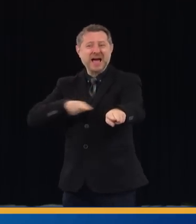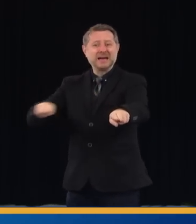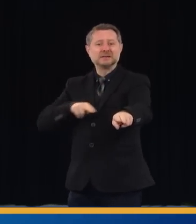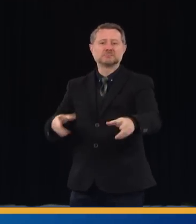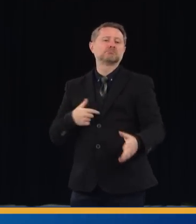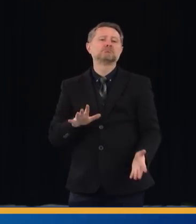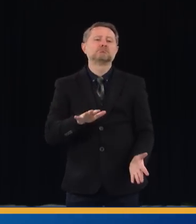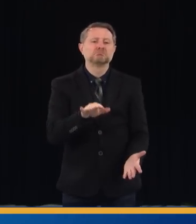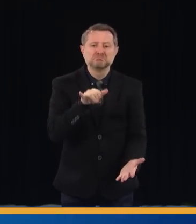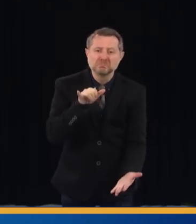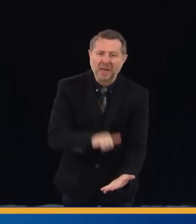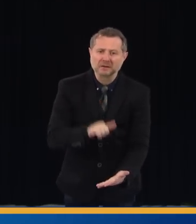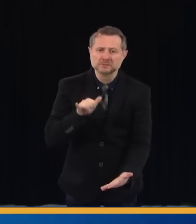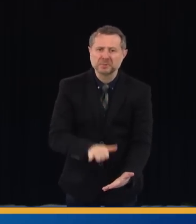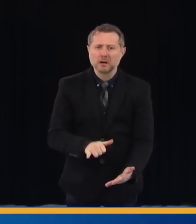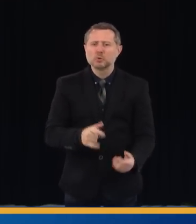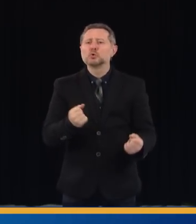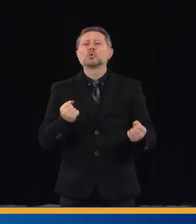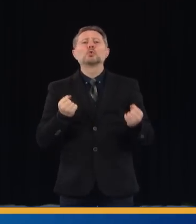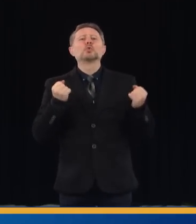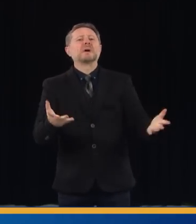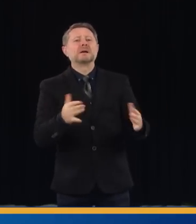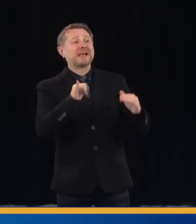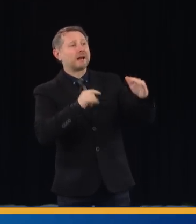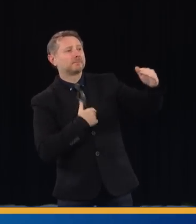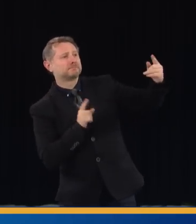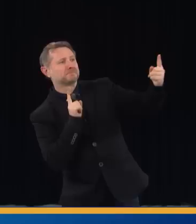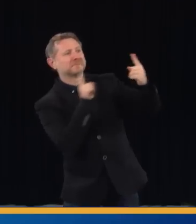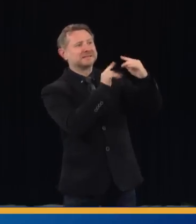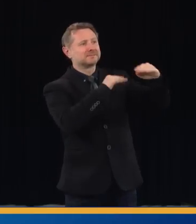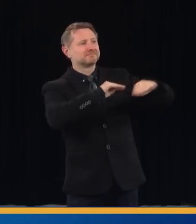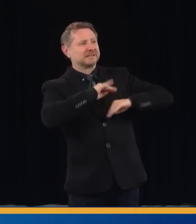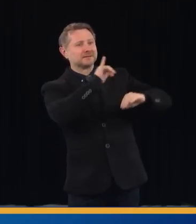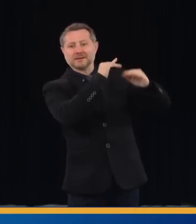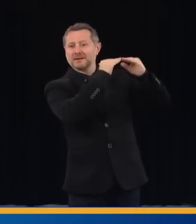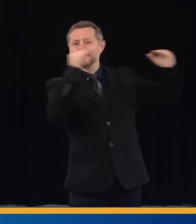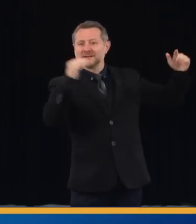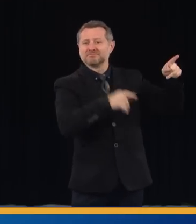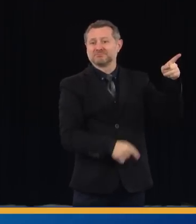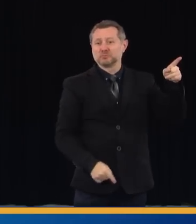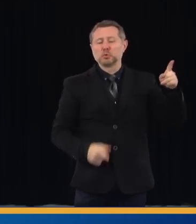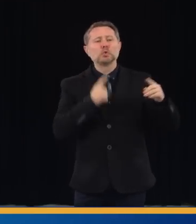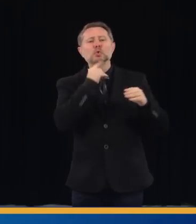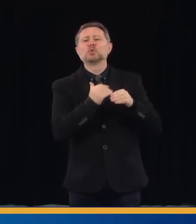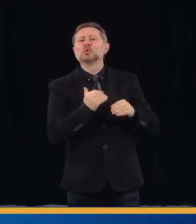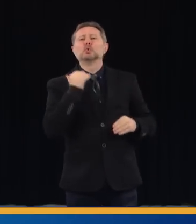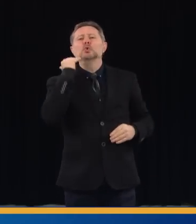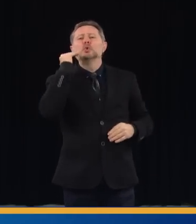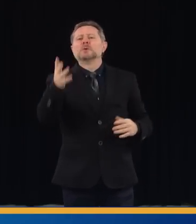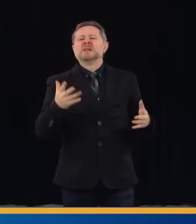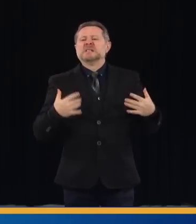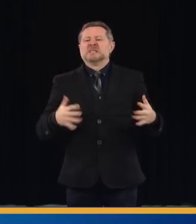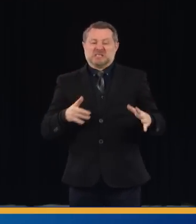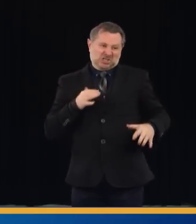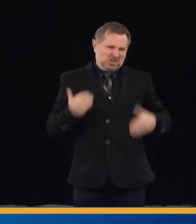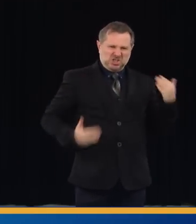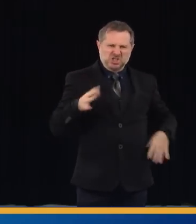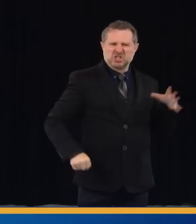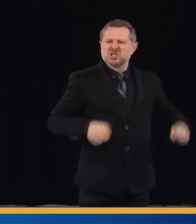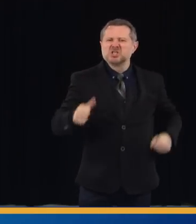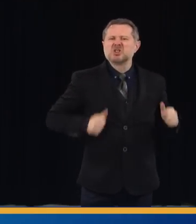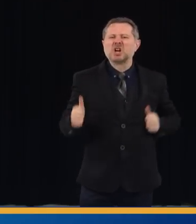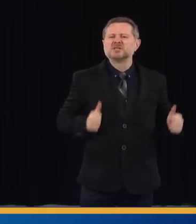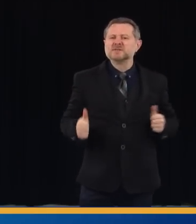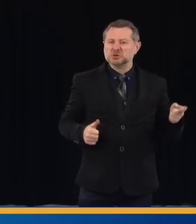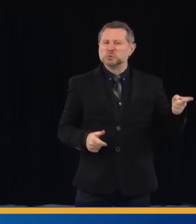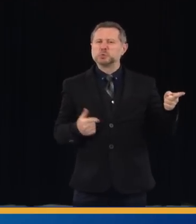get there. So in some ways, an overly aggressive estimate doesn't even mean anything to us, because it's